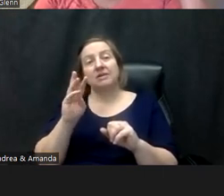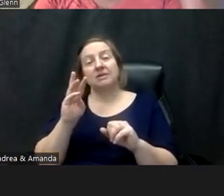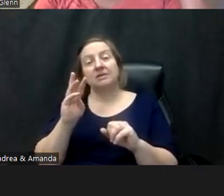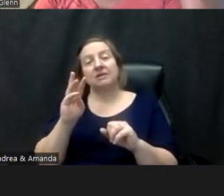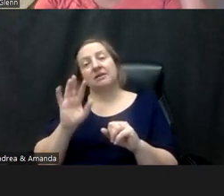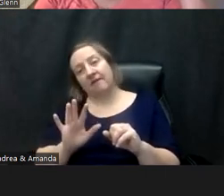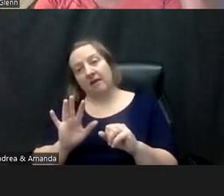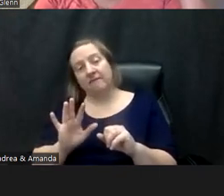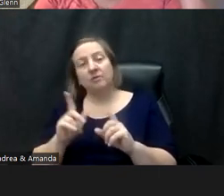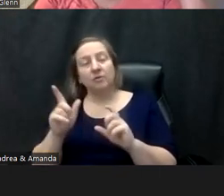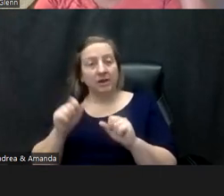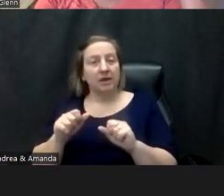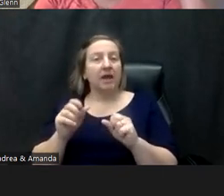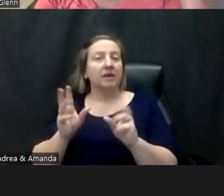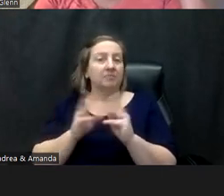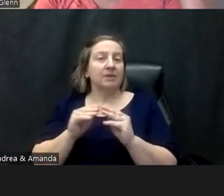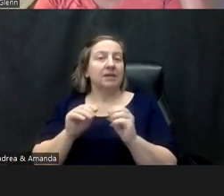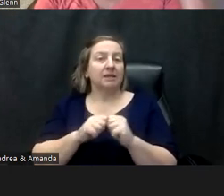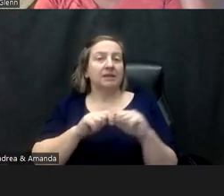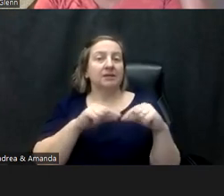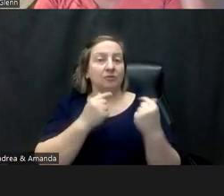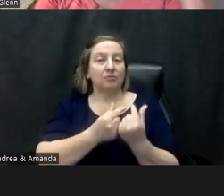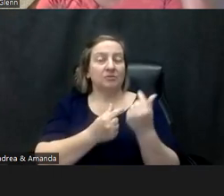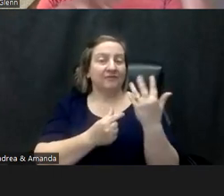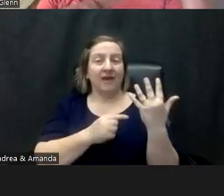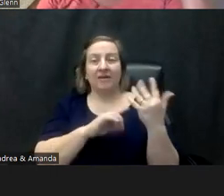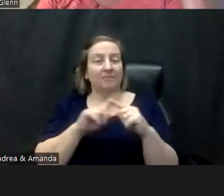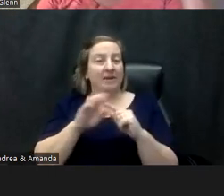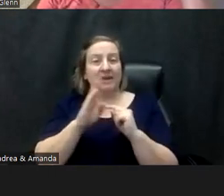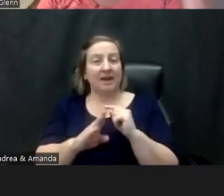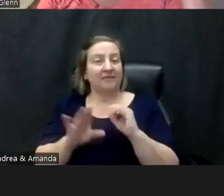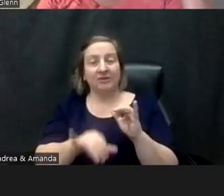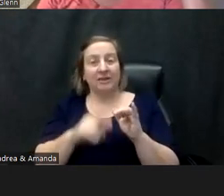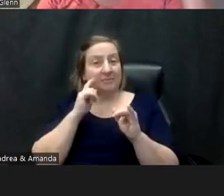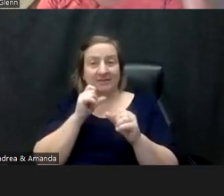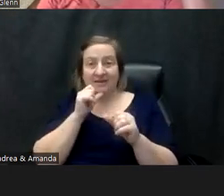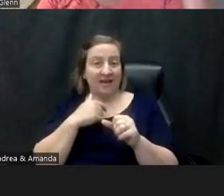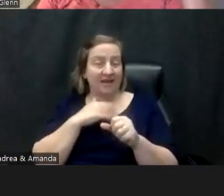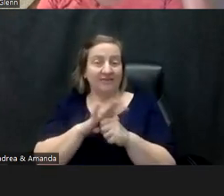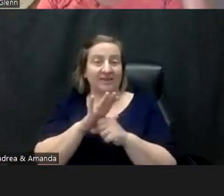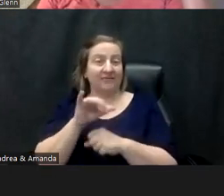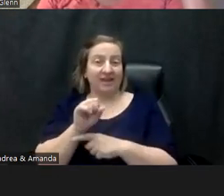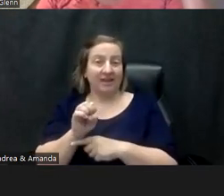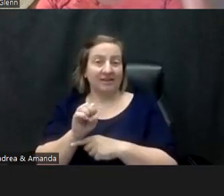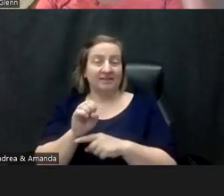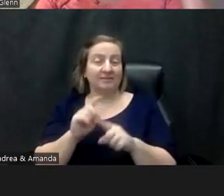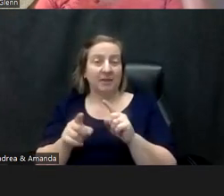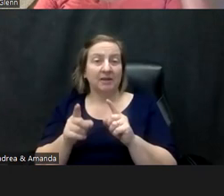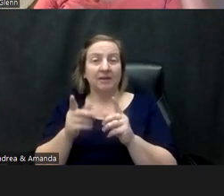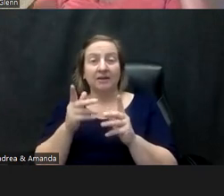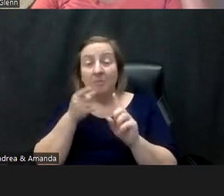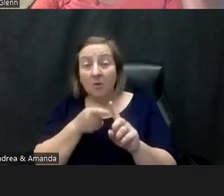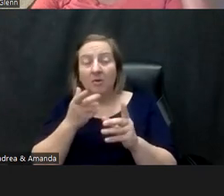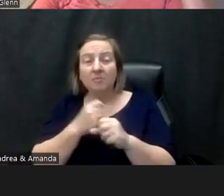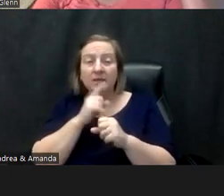from six to five, so that they could meet in panels of five. But they never did that because they didn't have enough cases. So anyway, my point is, I want to make sure we think